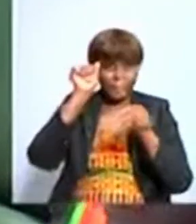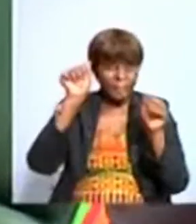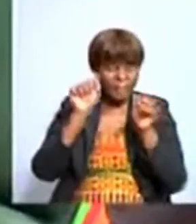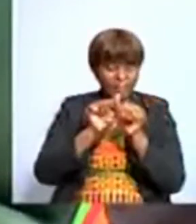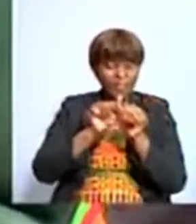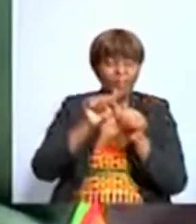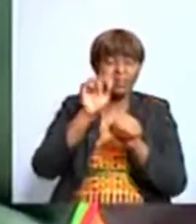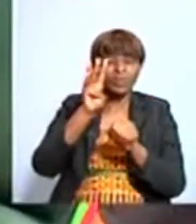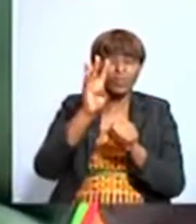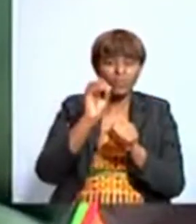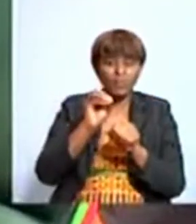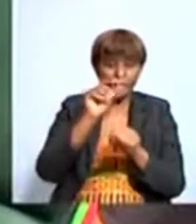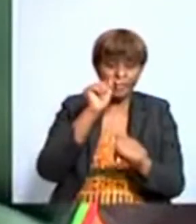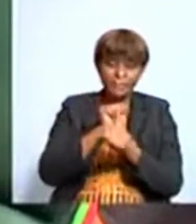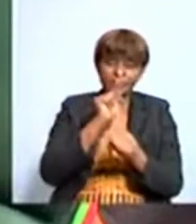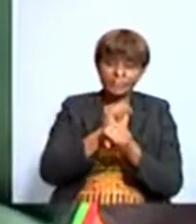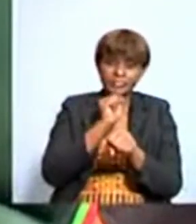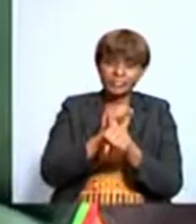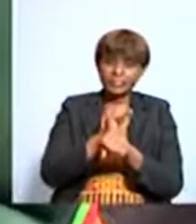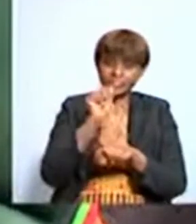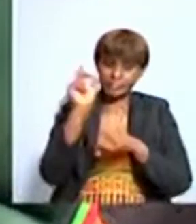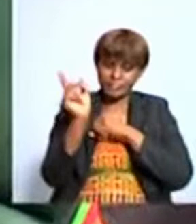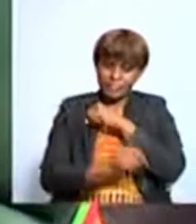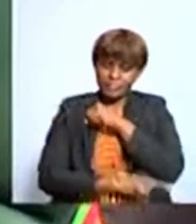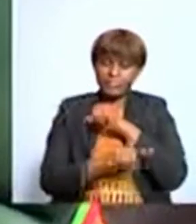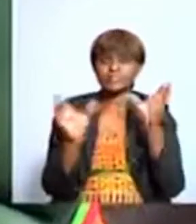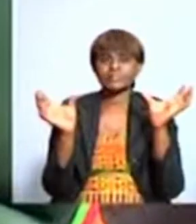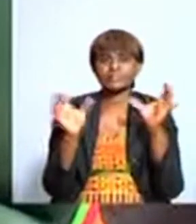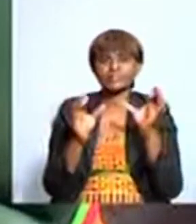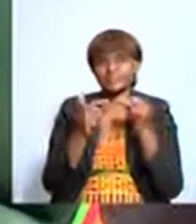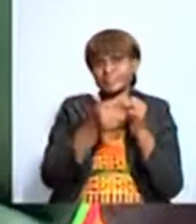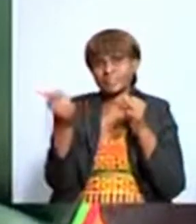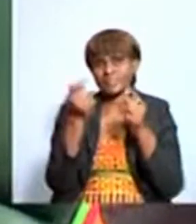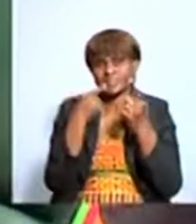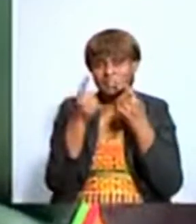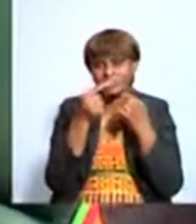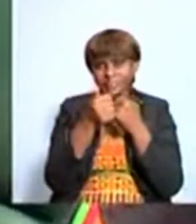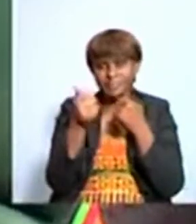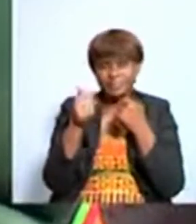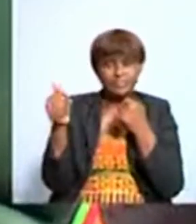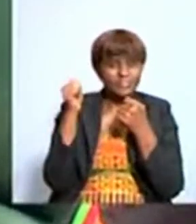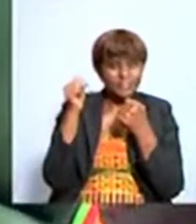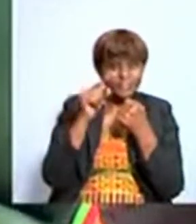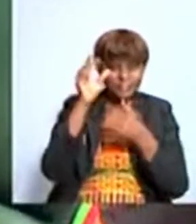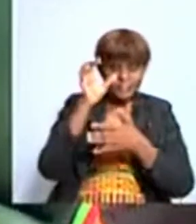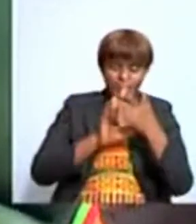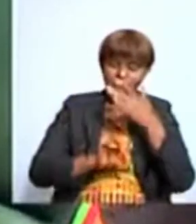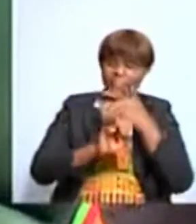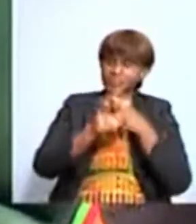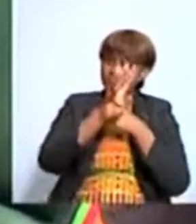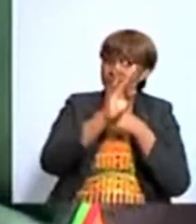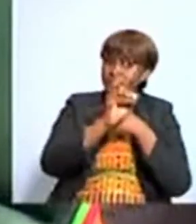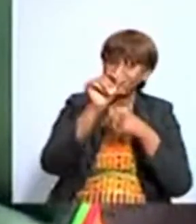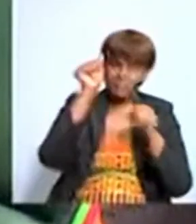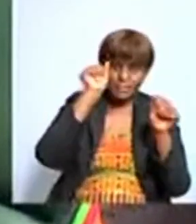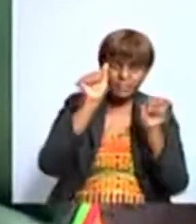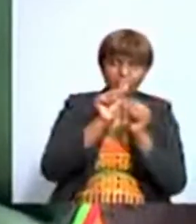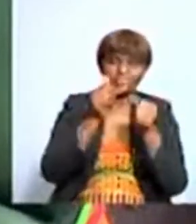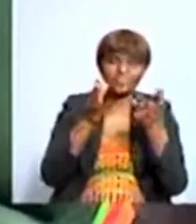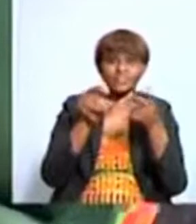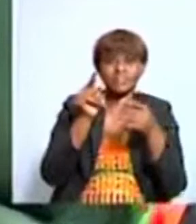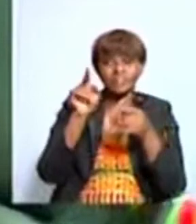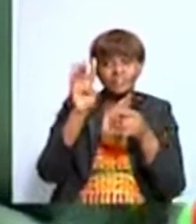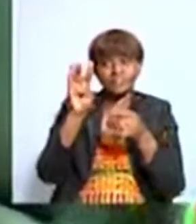Clause 40, function of disciplinary committee. Any debate, any objection, clause 40 is agreed to.